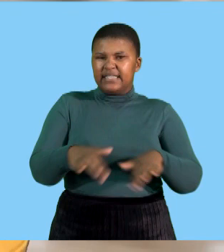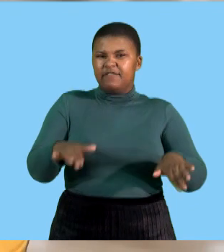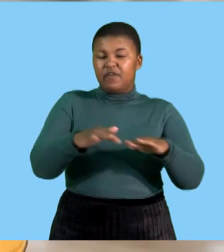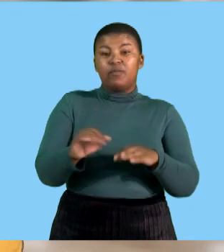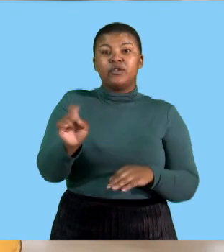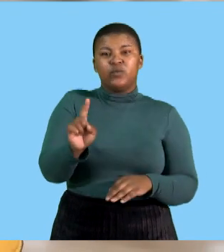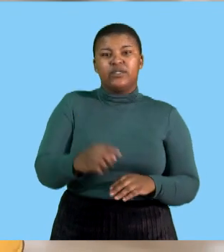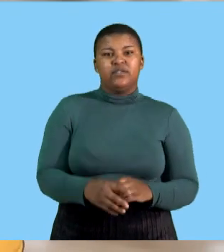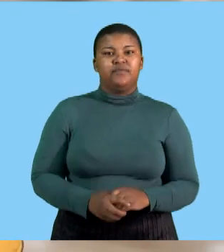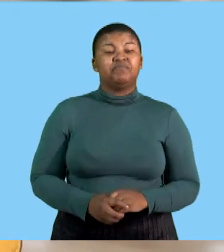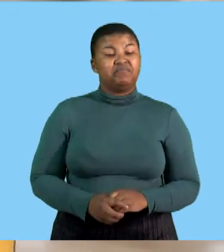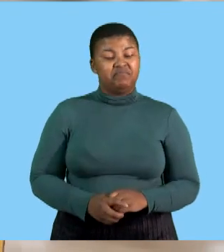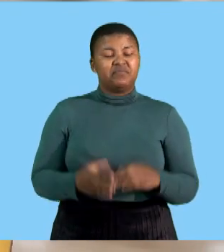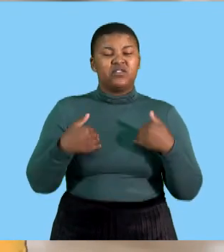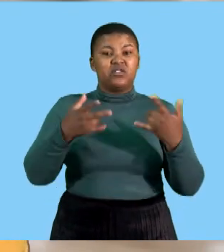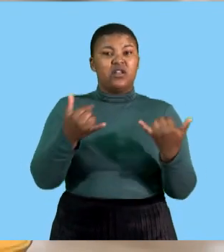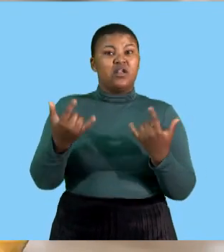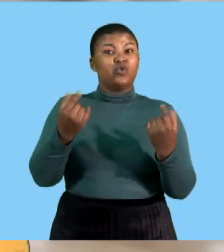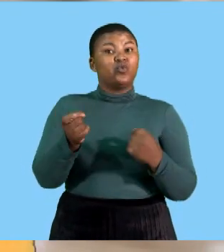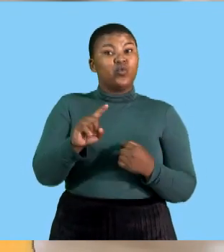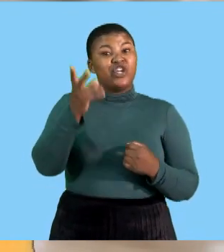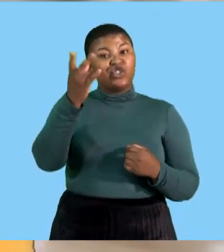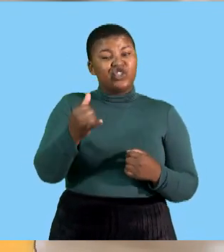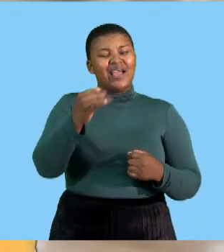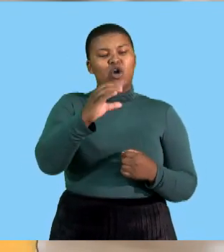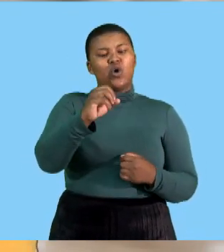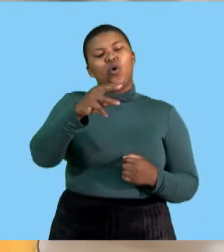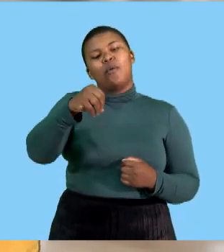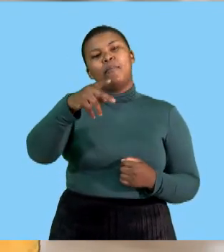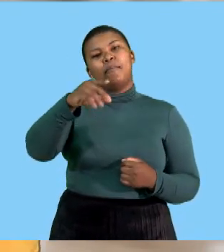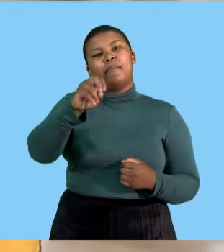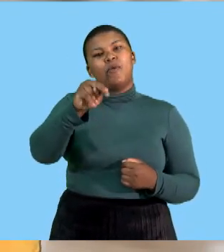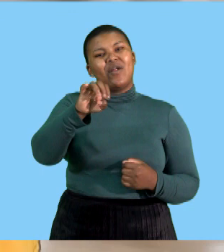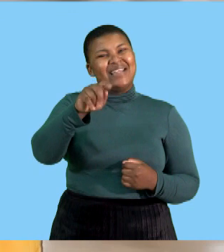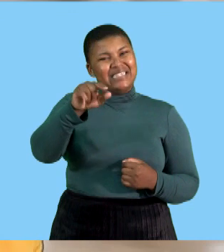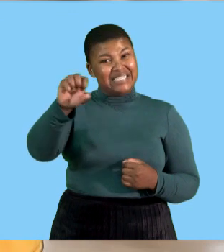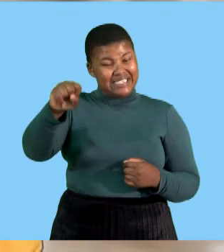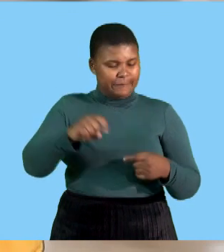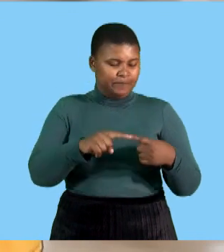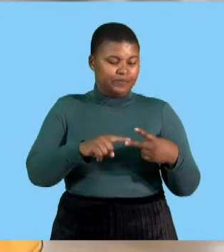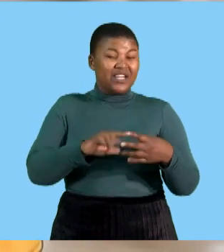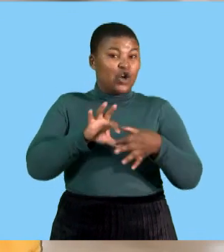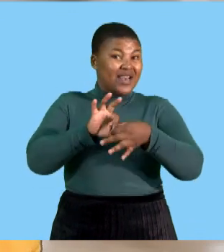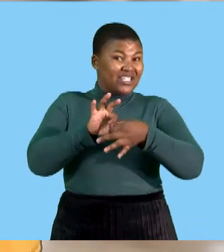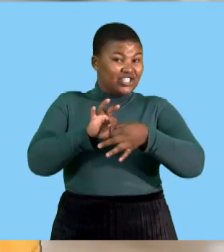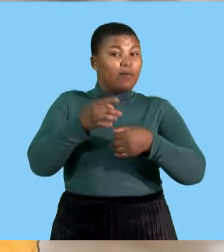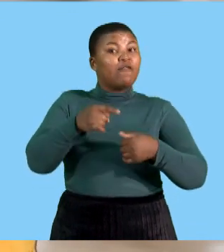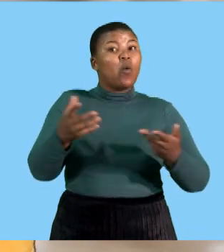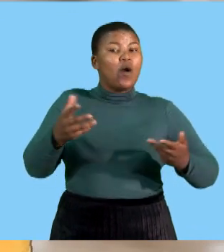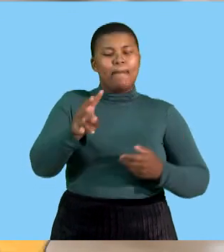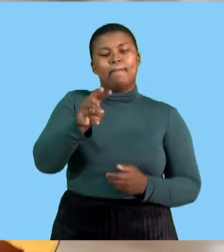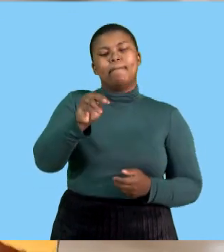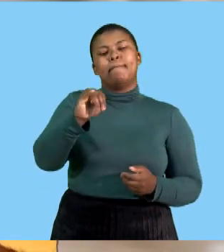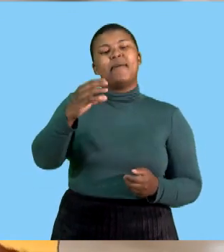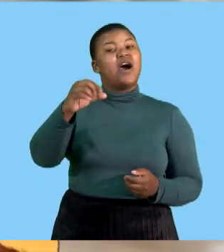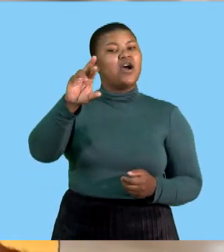environment. Now let's start by looking at the components and the relationship between the components of the